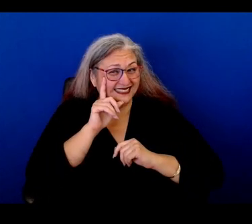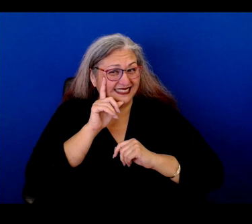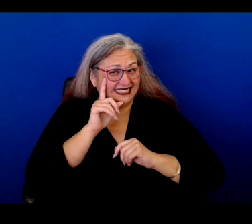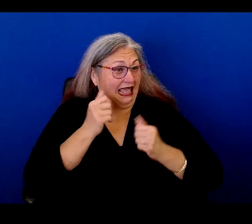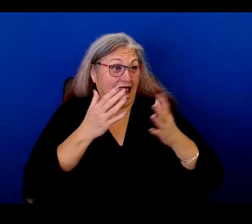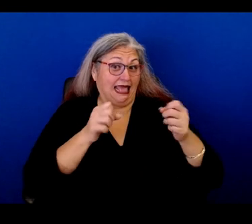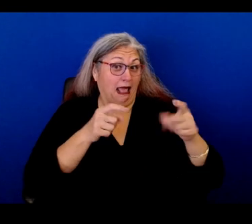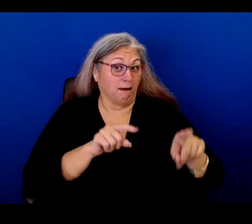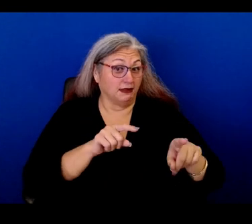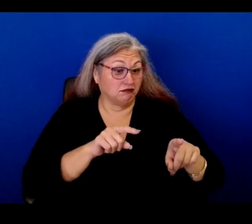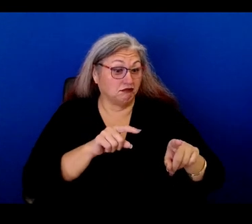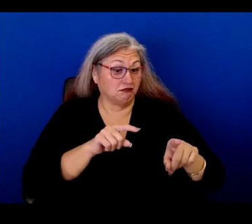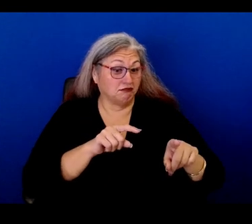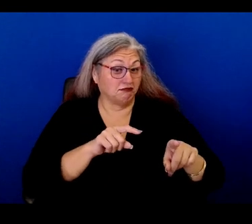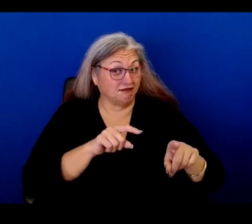anything can happen,